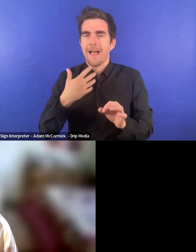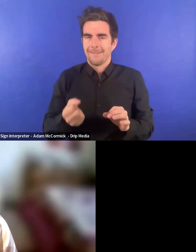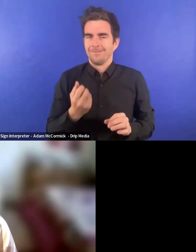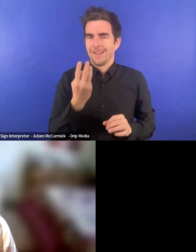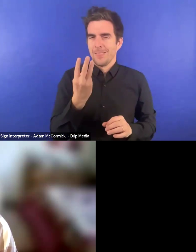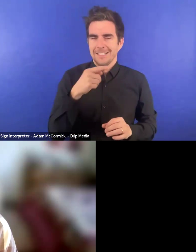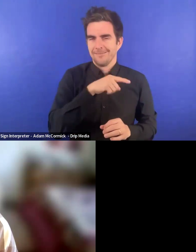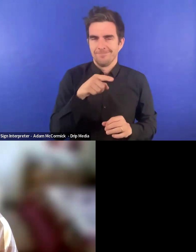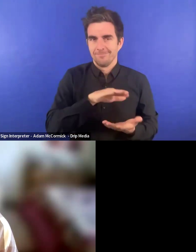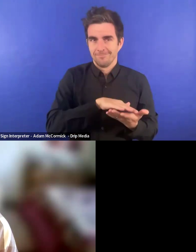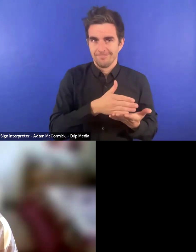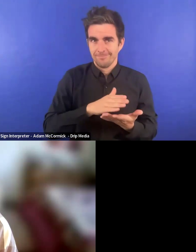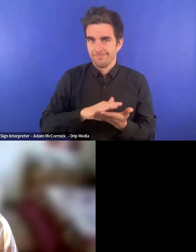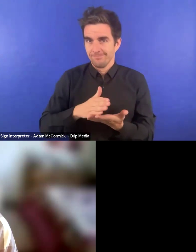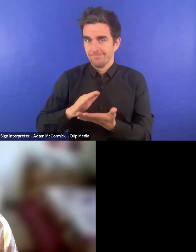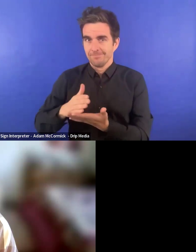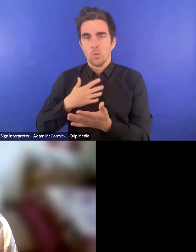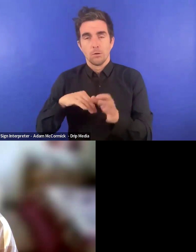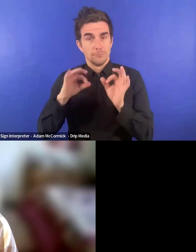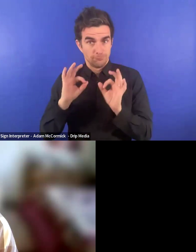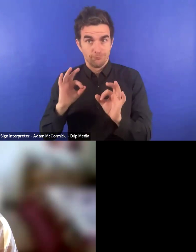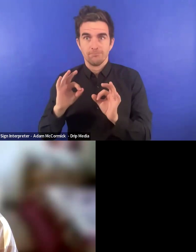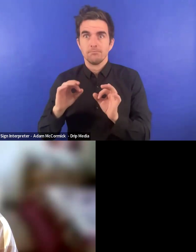time to appropriately translate. Thank you.